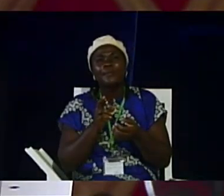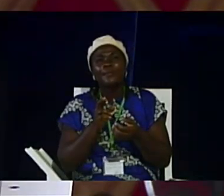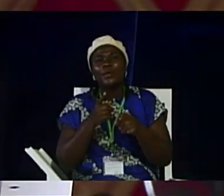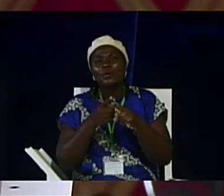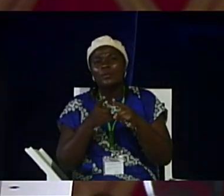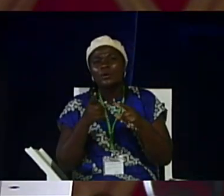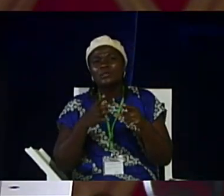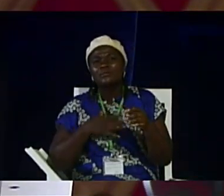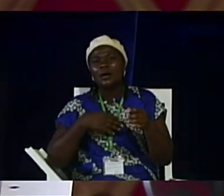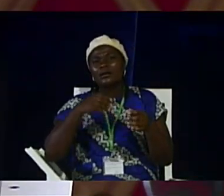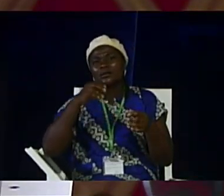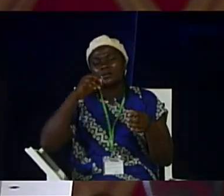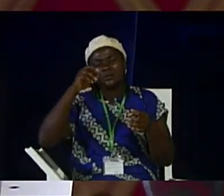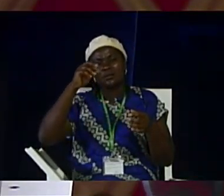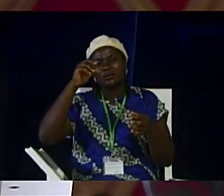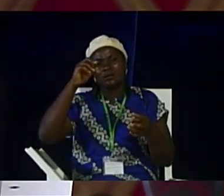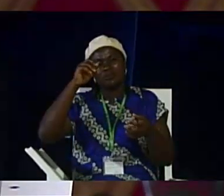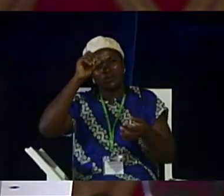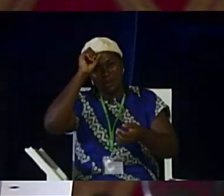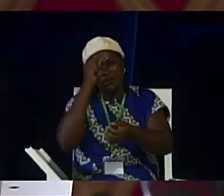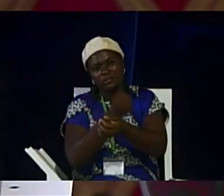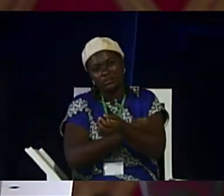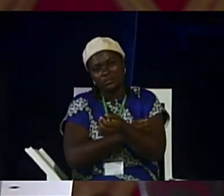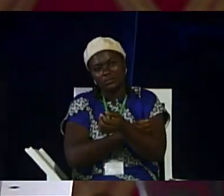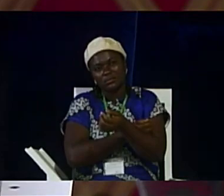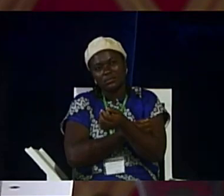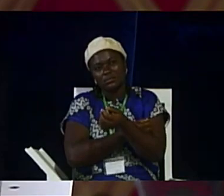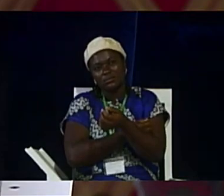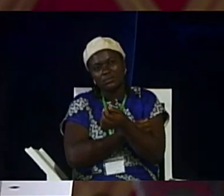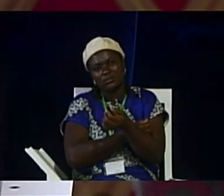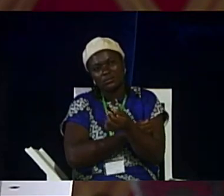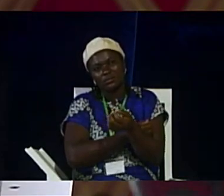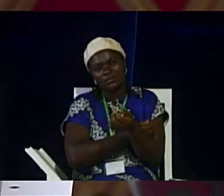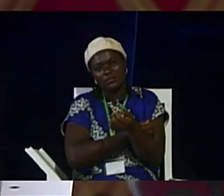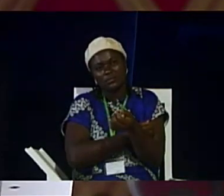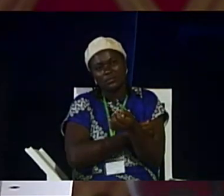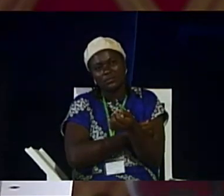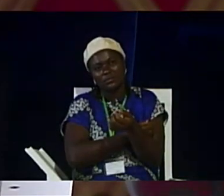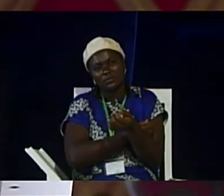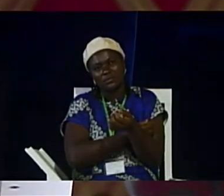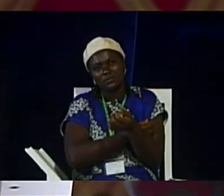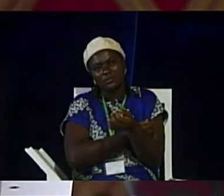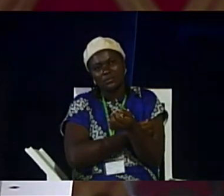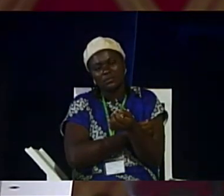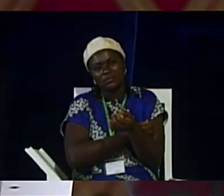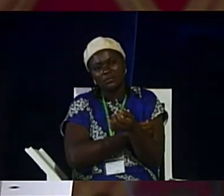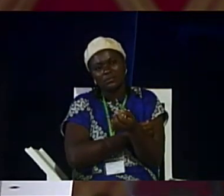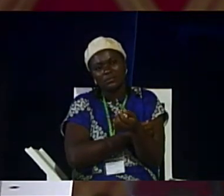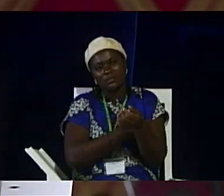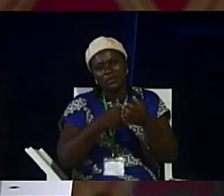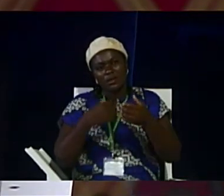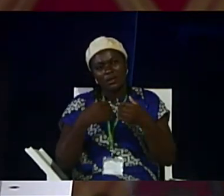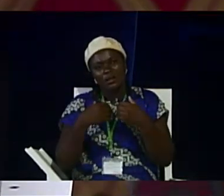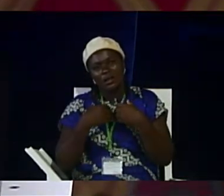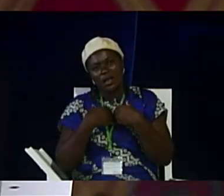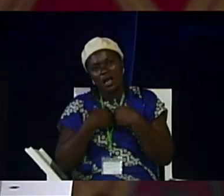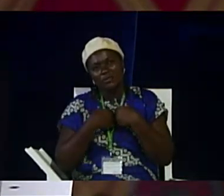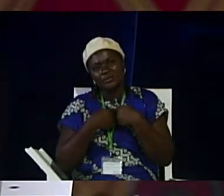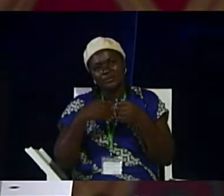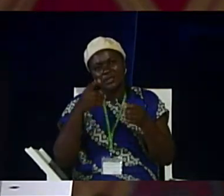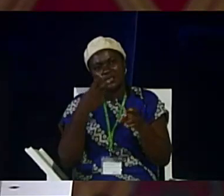my son had difficulty with latching. I don't